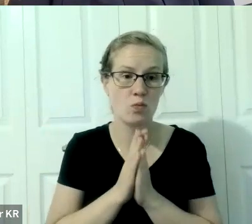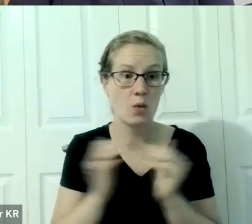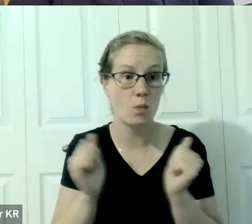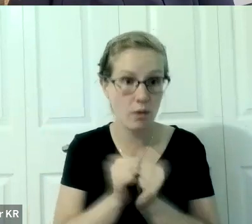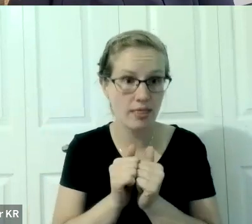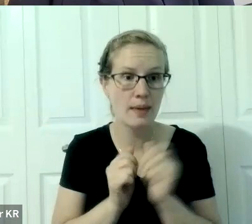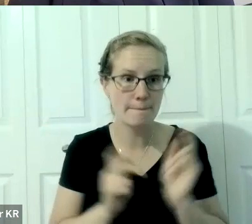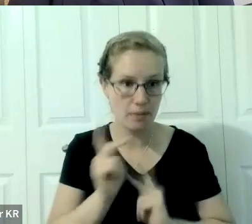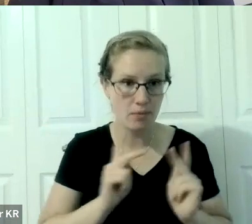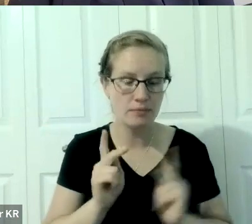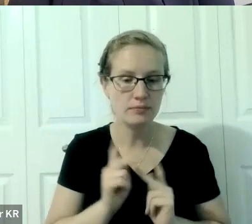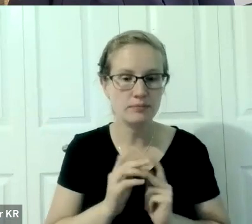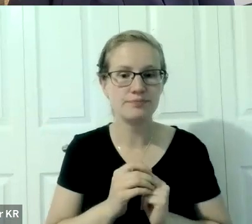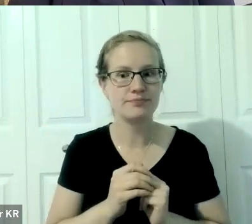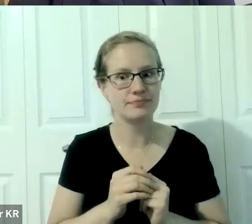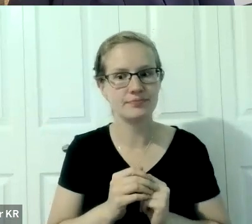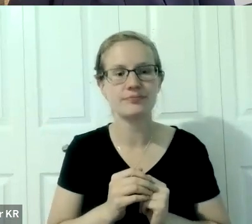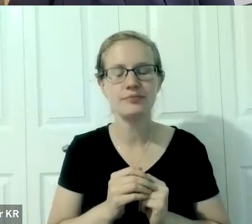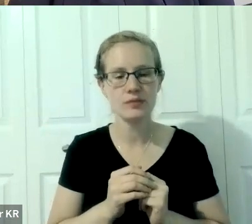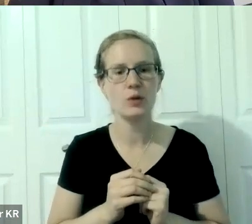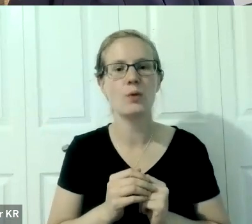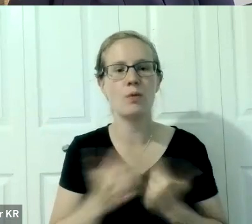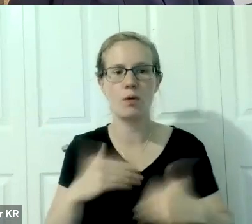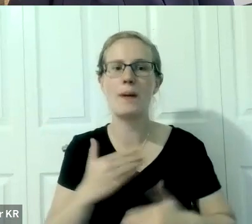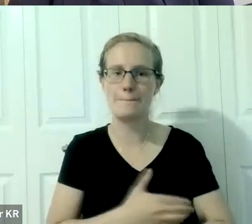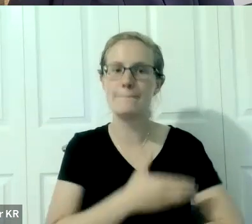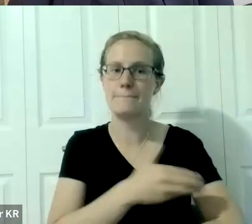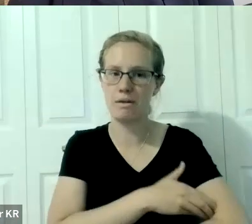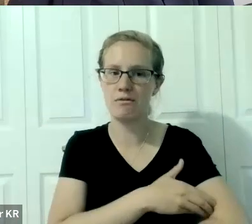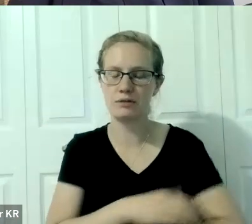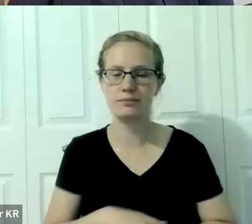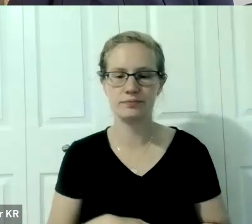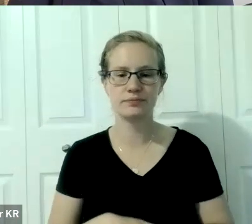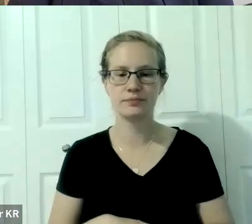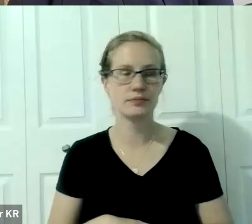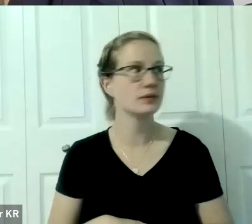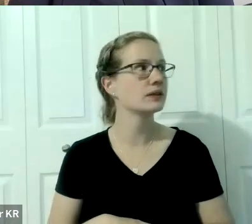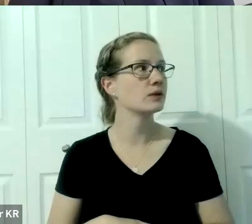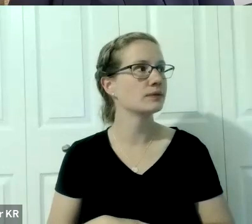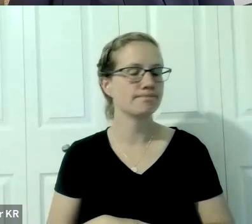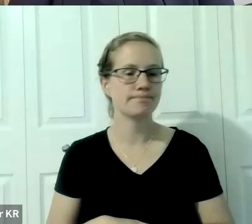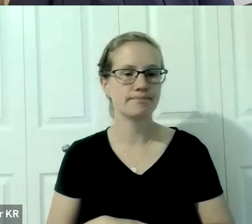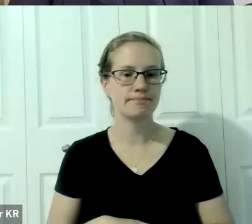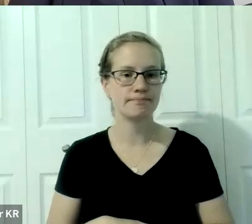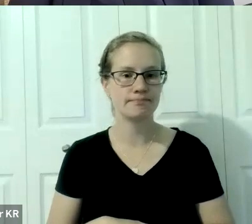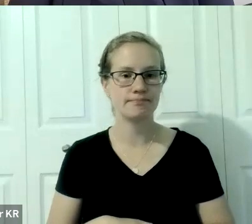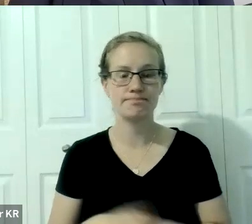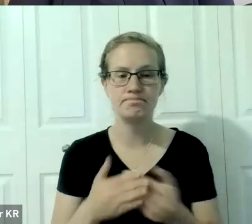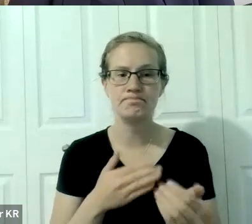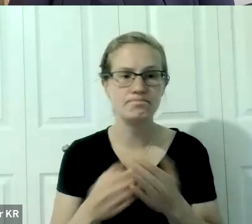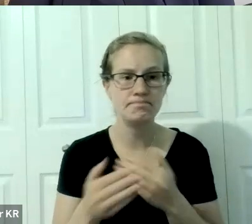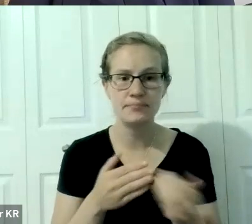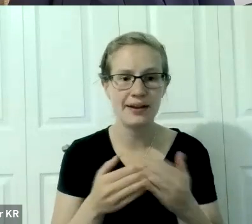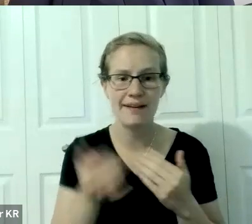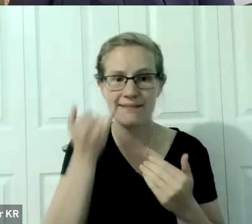people is a very, very powerful thing. So, you know, even if they don't want to